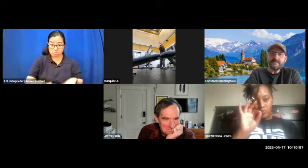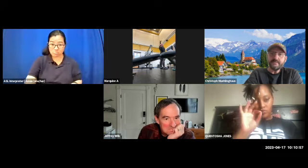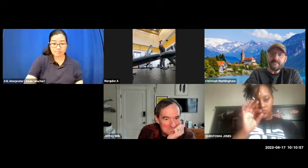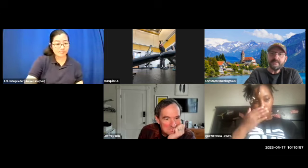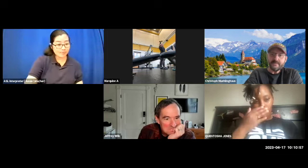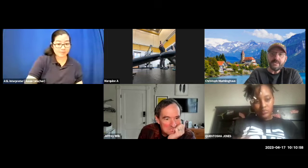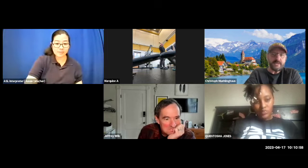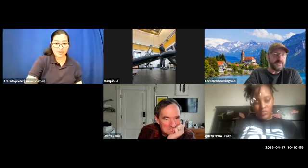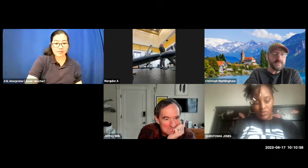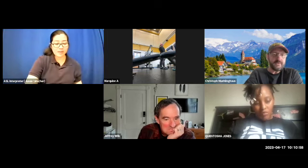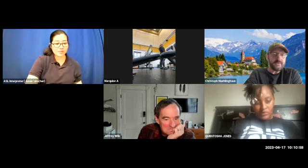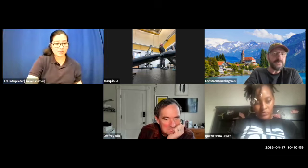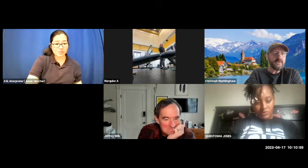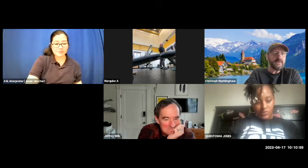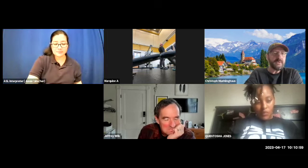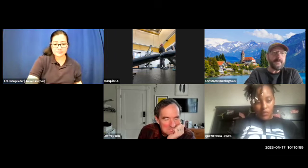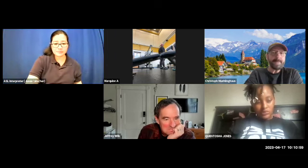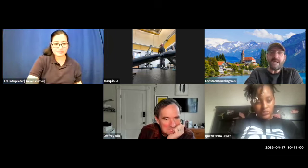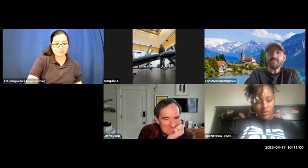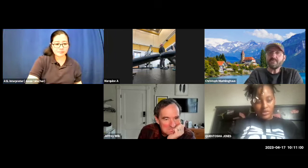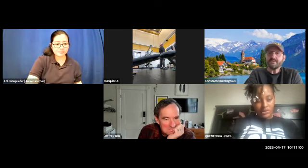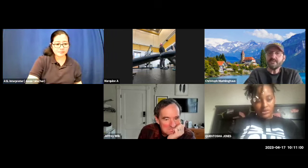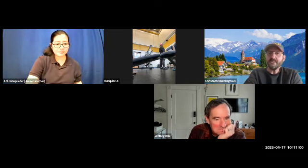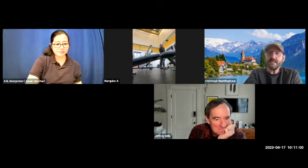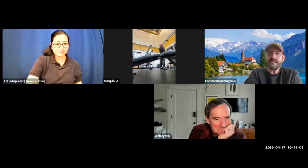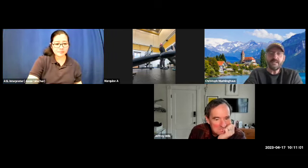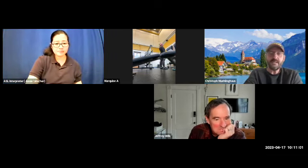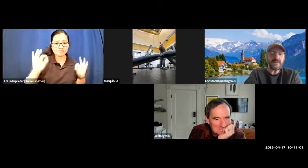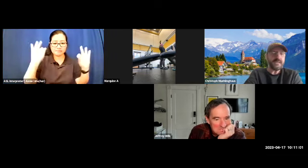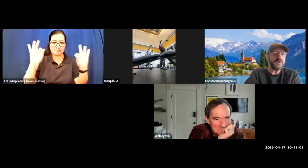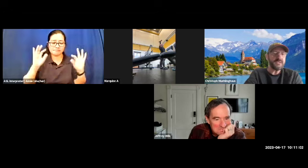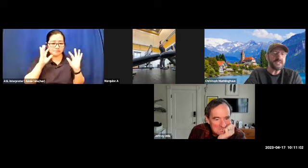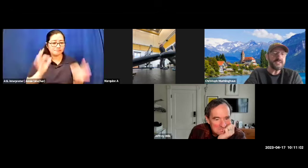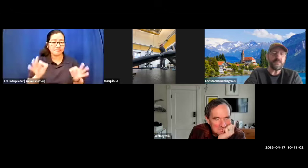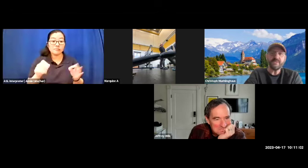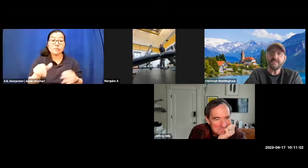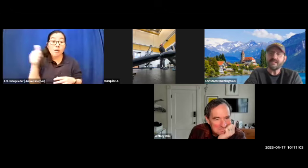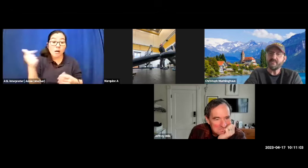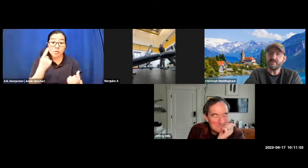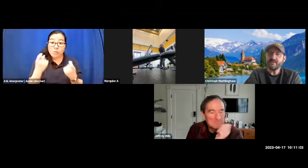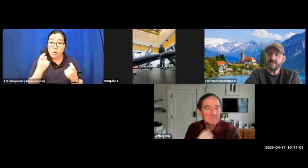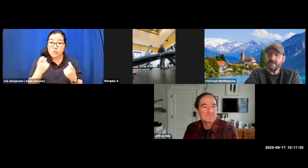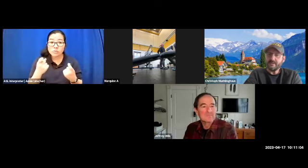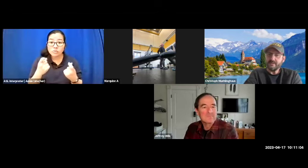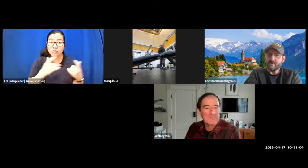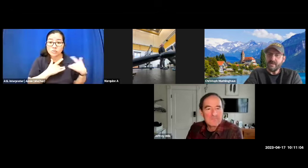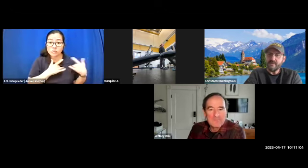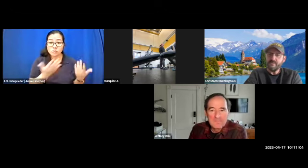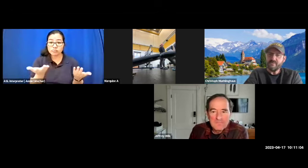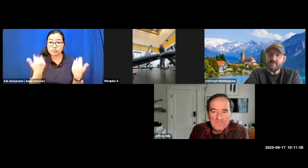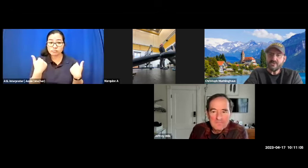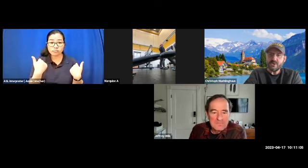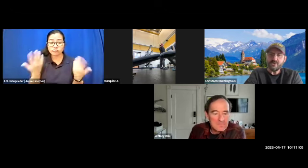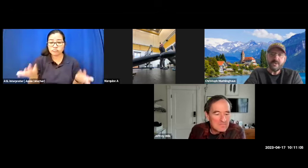Yeah. Okay. Yeah, that's great. Thank you so much. Absolutely. Yeah. Anybody else has something that they want to talk